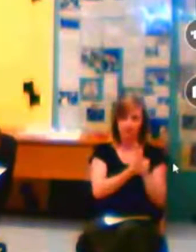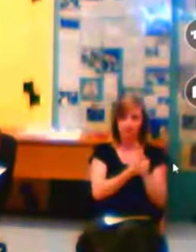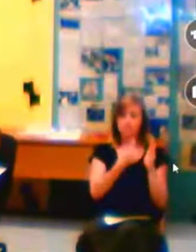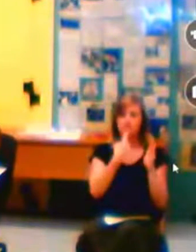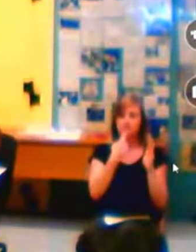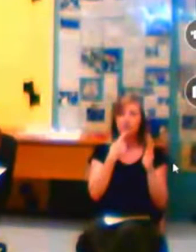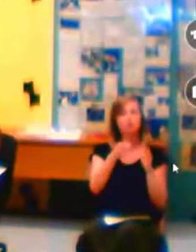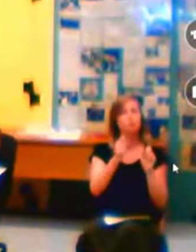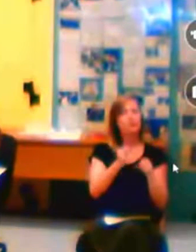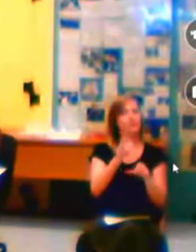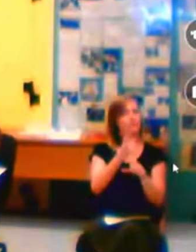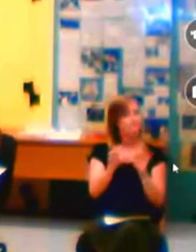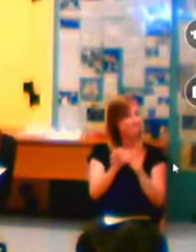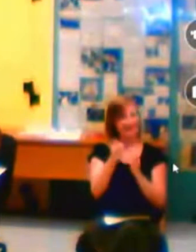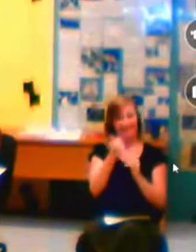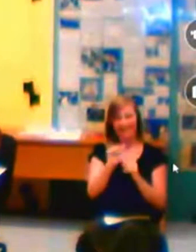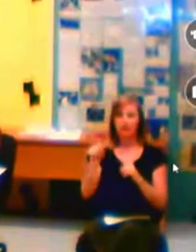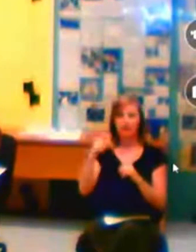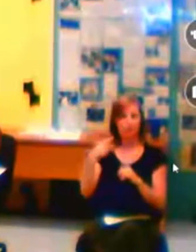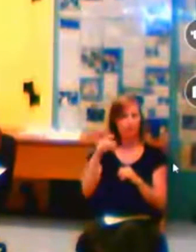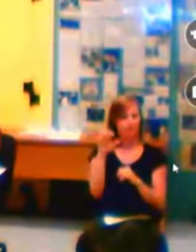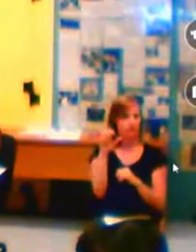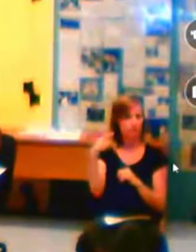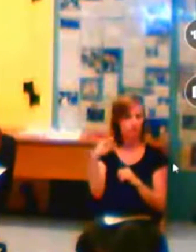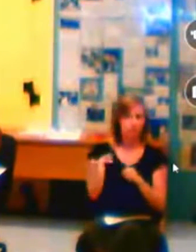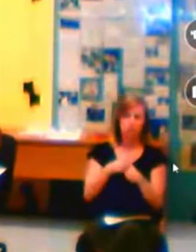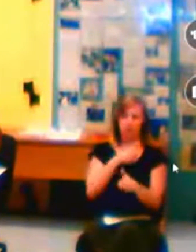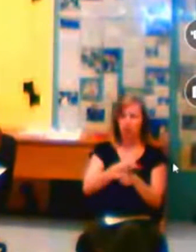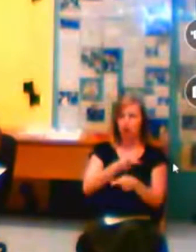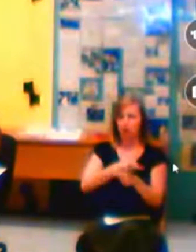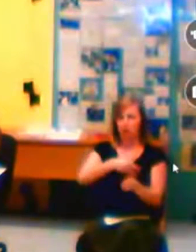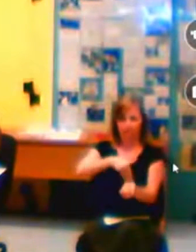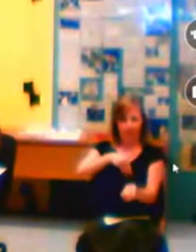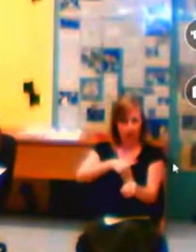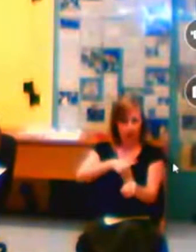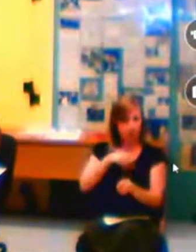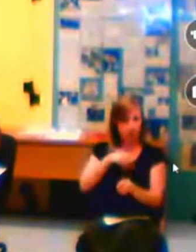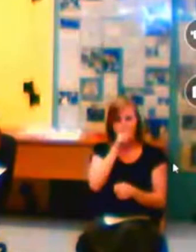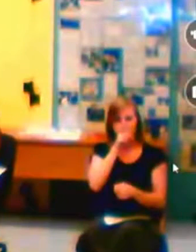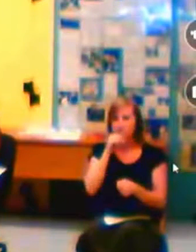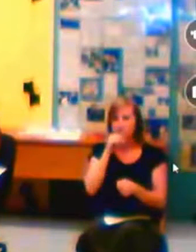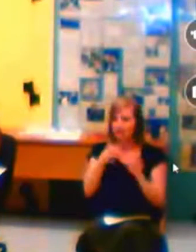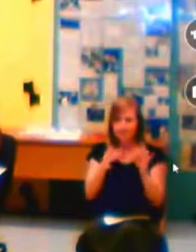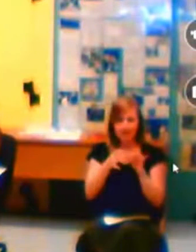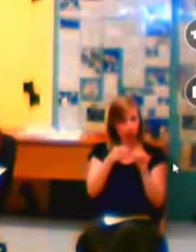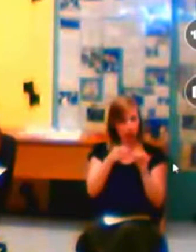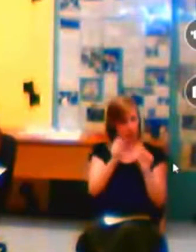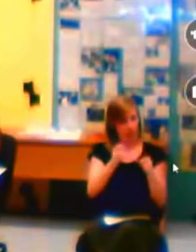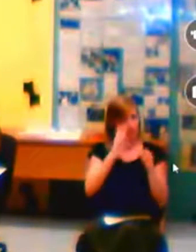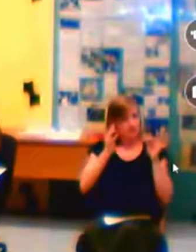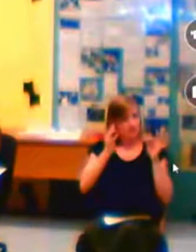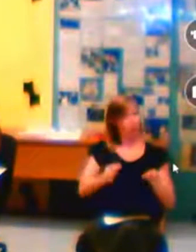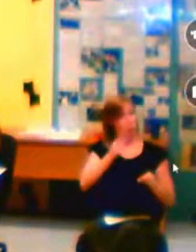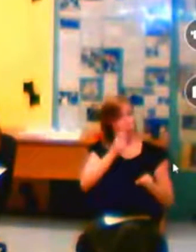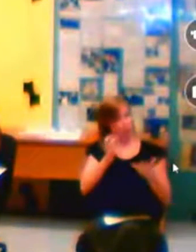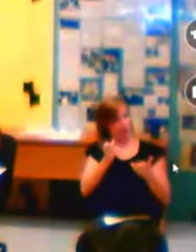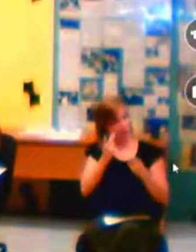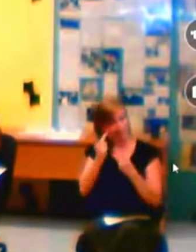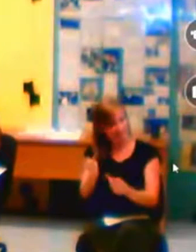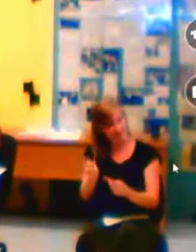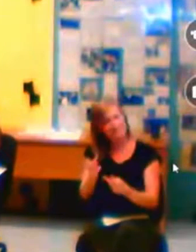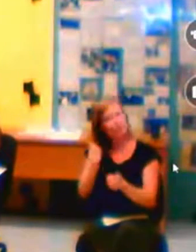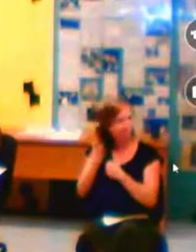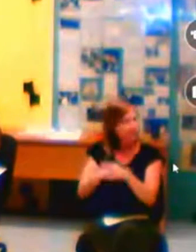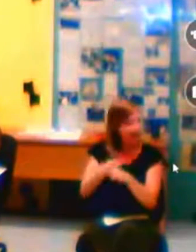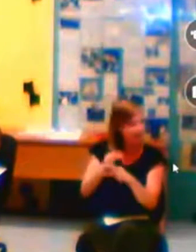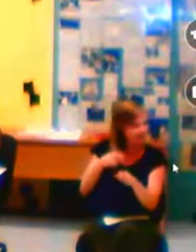else. Notice that in the amendment, they say you can pick your primary care provider. They don't say that primary care provider has to be a